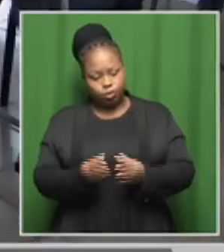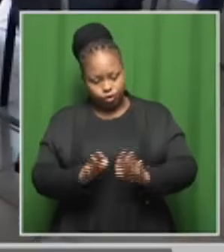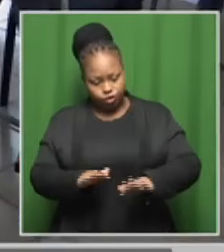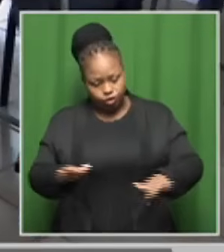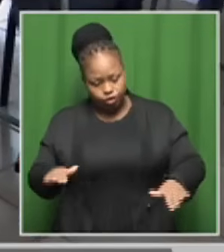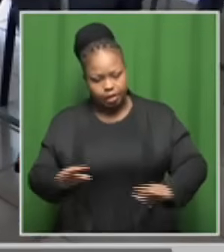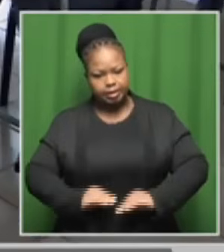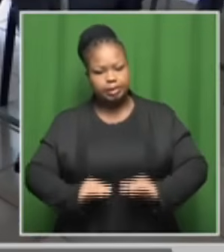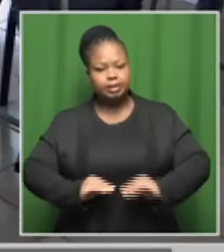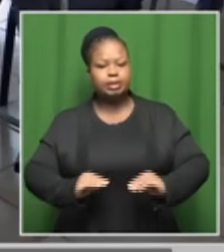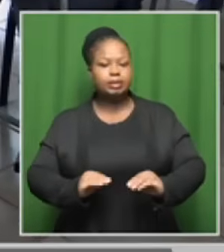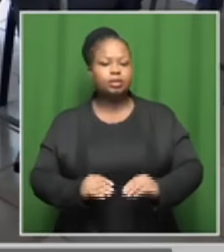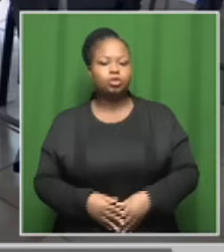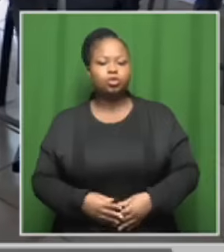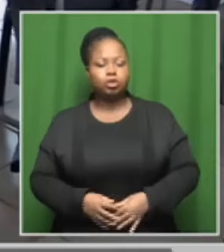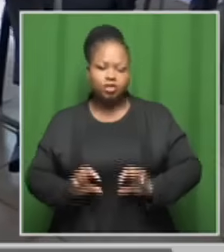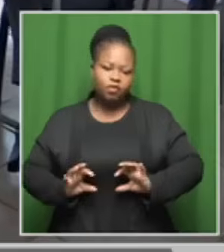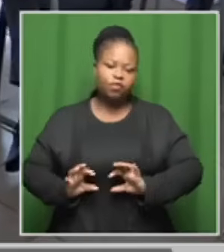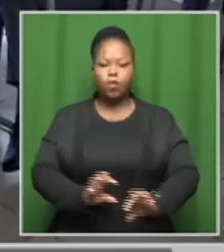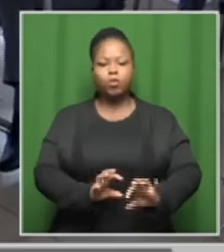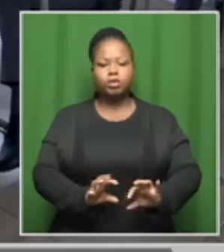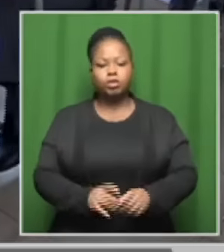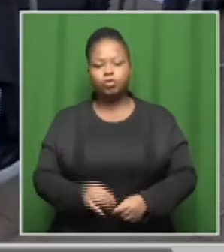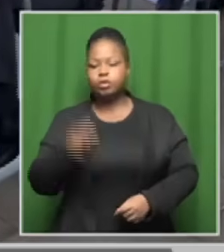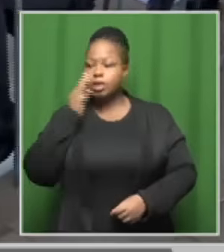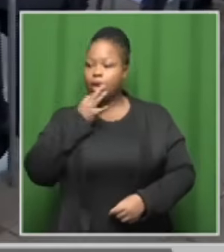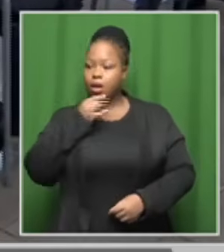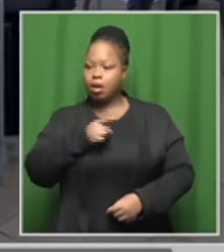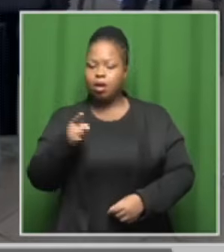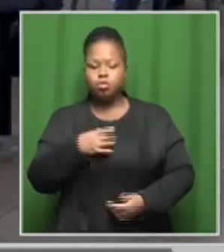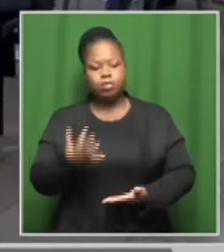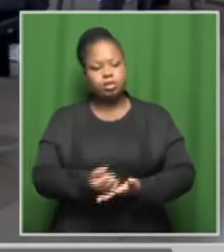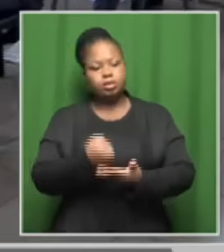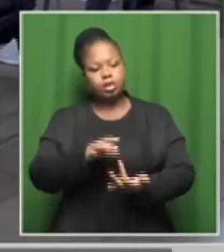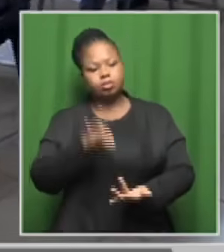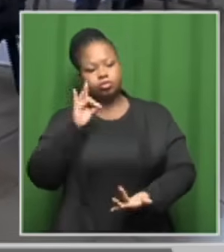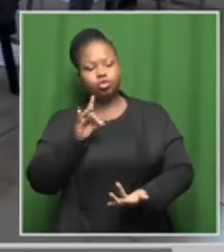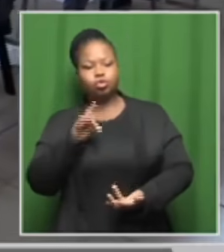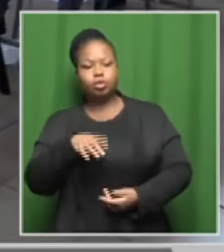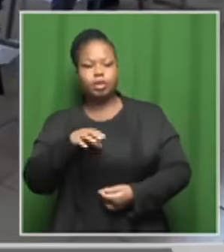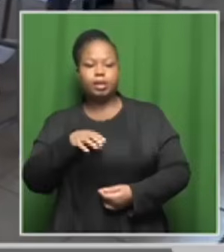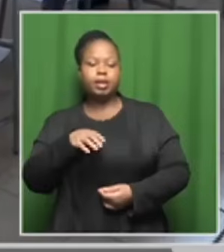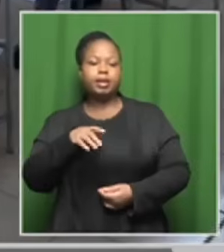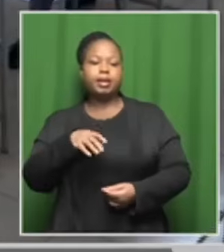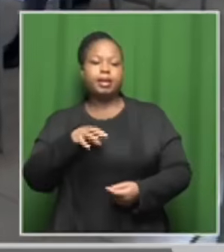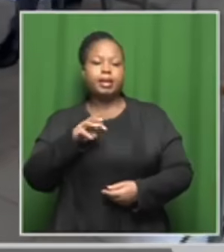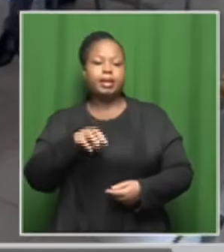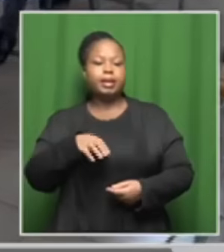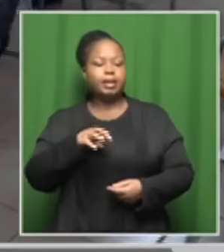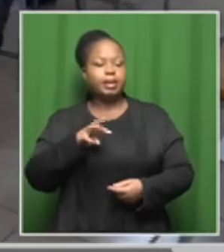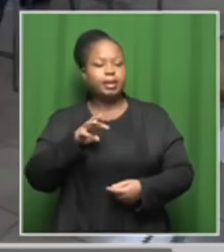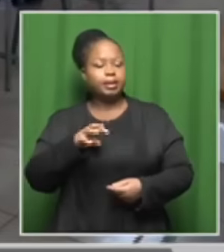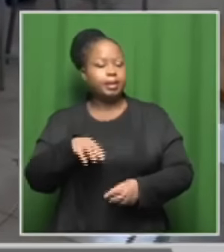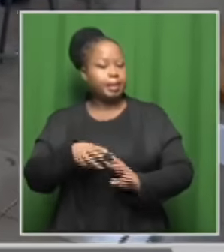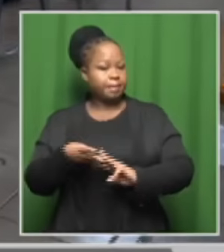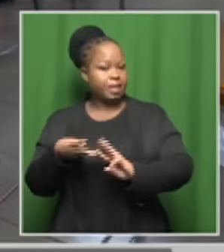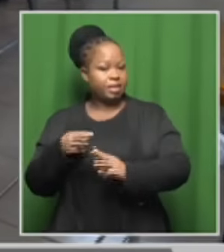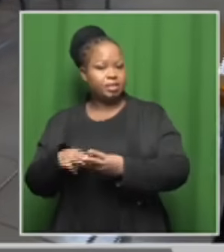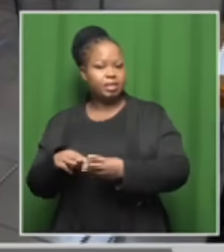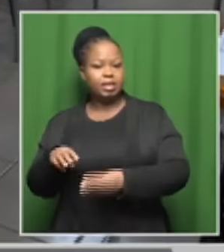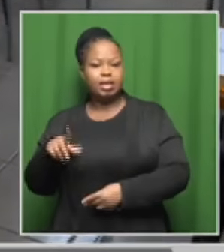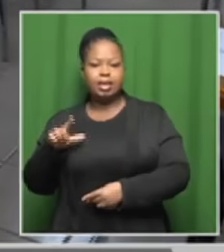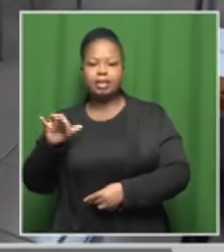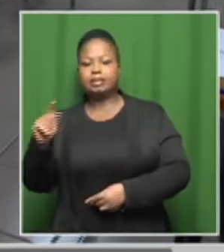not somehow force them into taking maths literacy as opposed to pure maths because things are just not